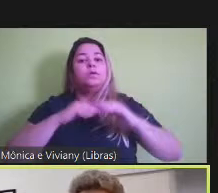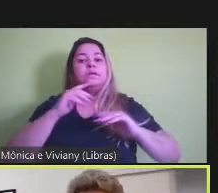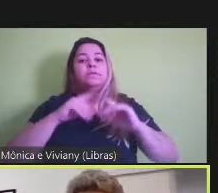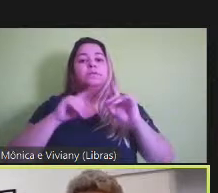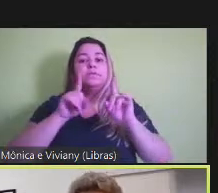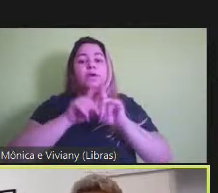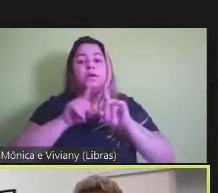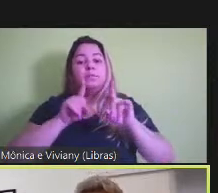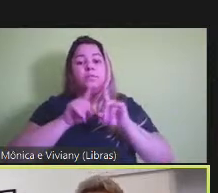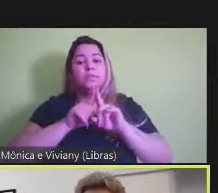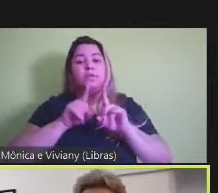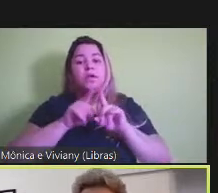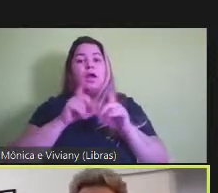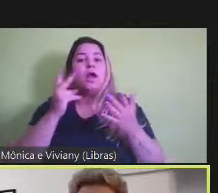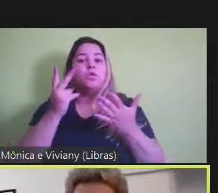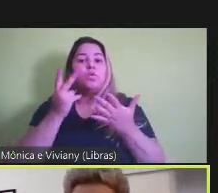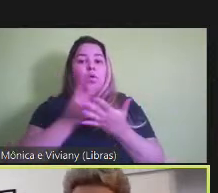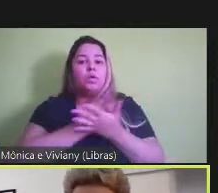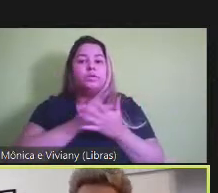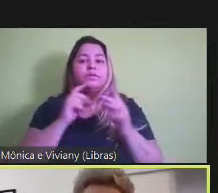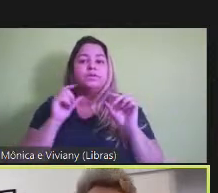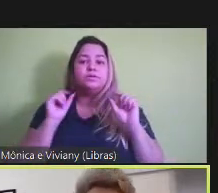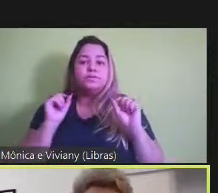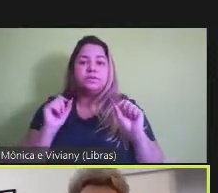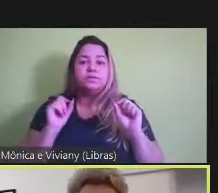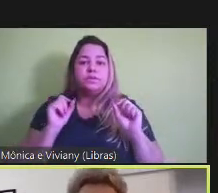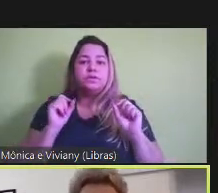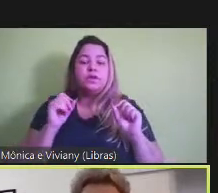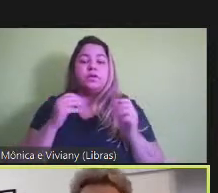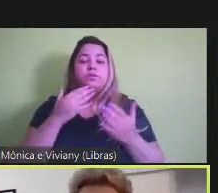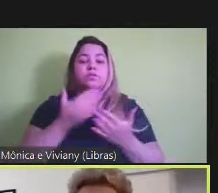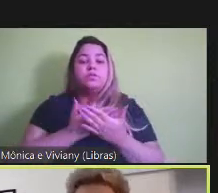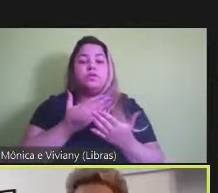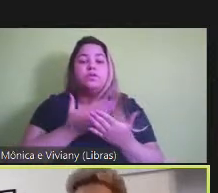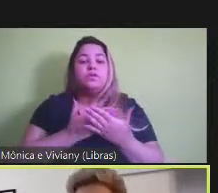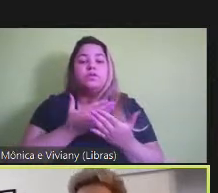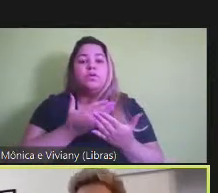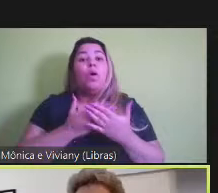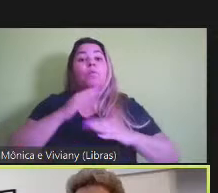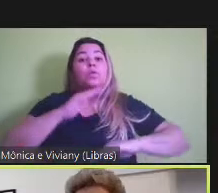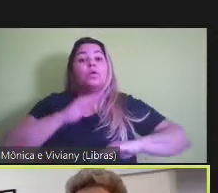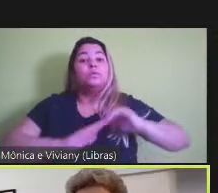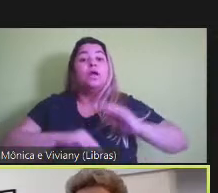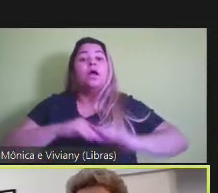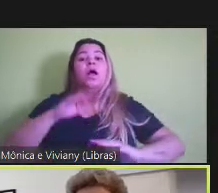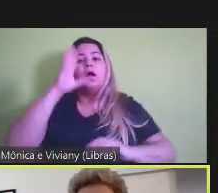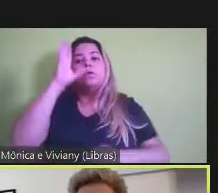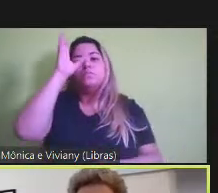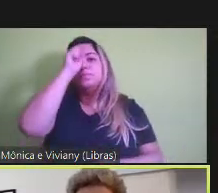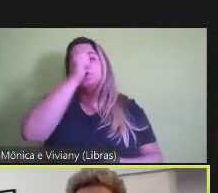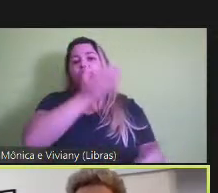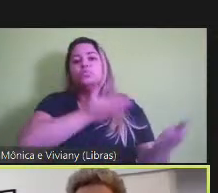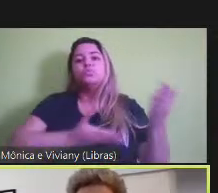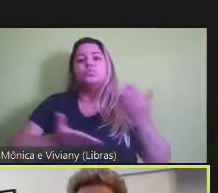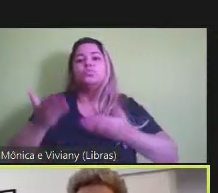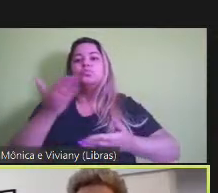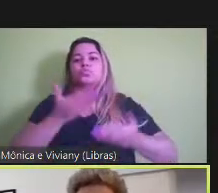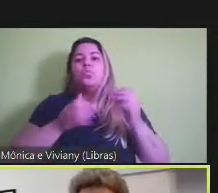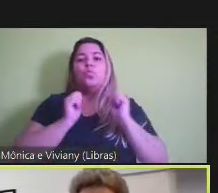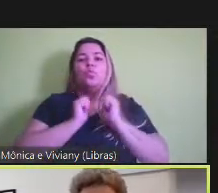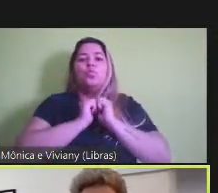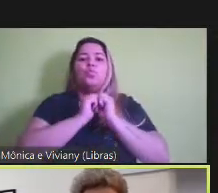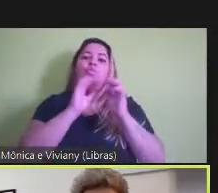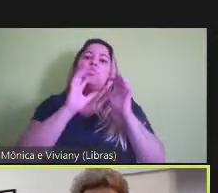initiatives that make it possible that students or the professionals to learn together with the